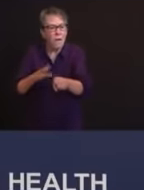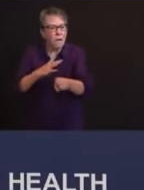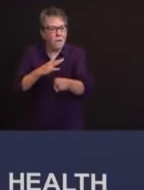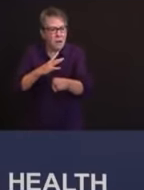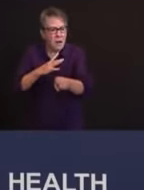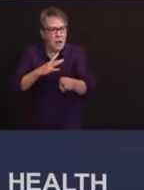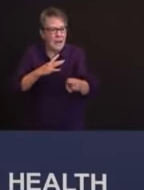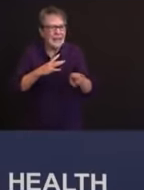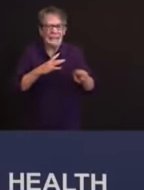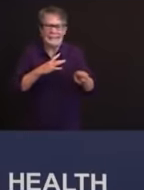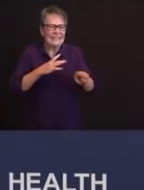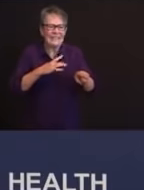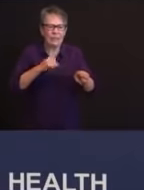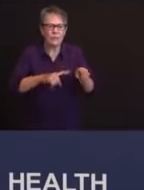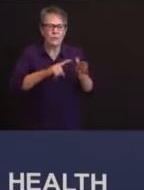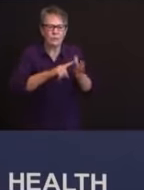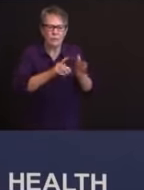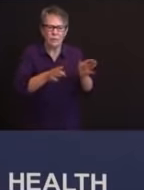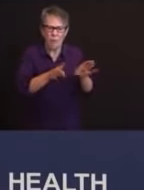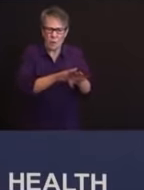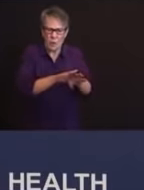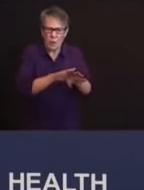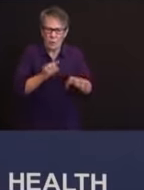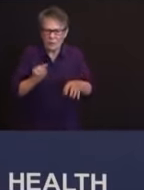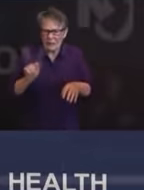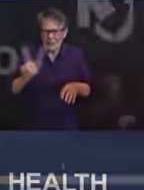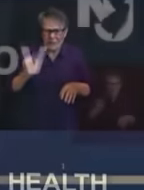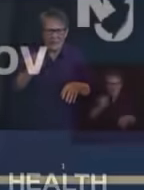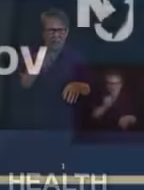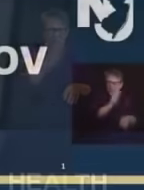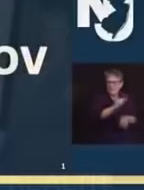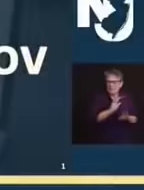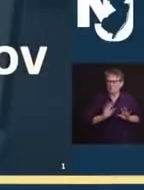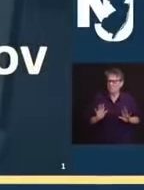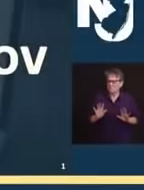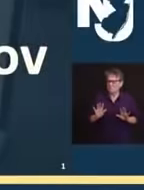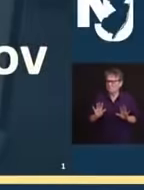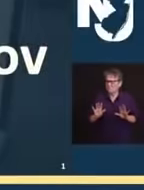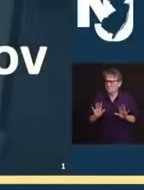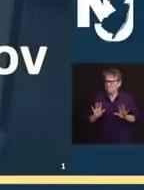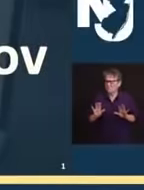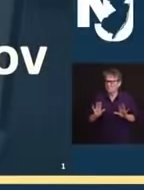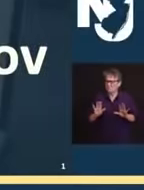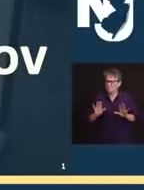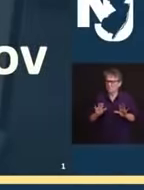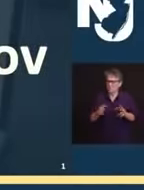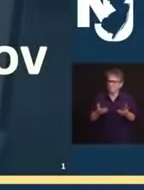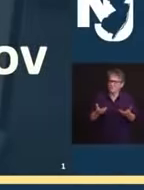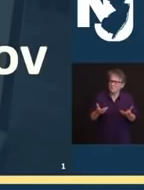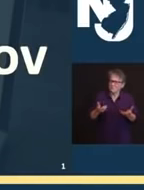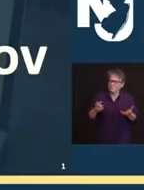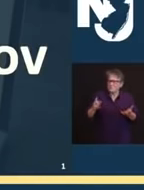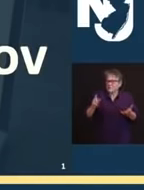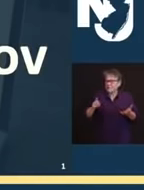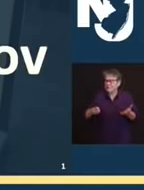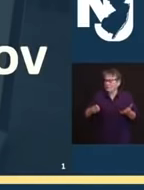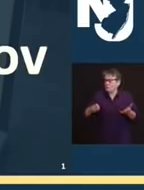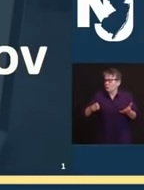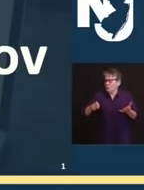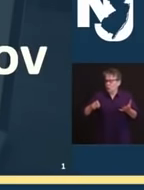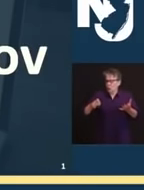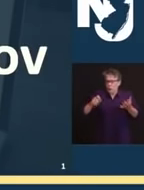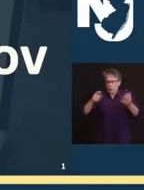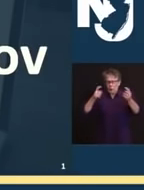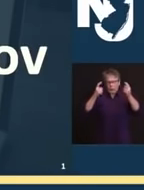are seeing on the ground. However, with these actions, we need to change our mindsets. We have to shake